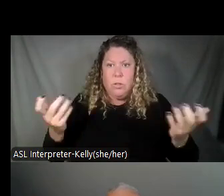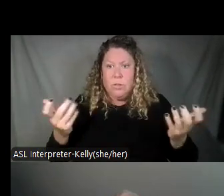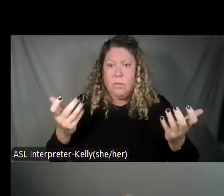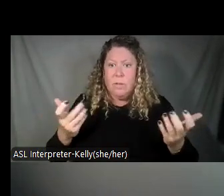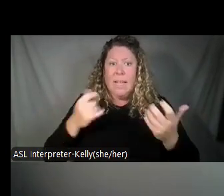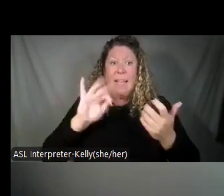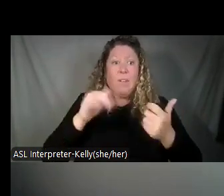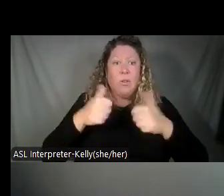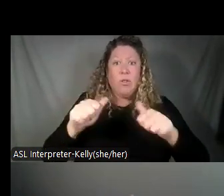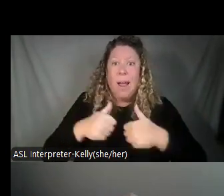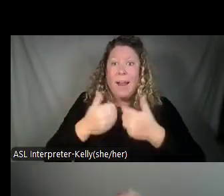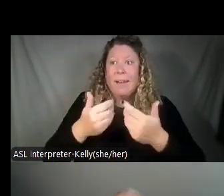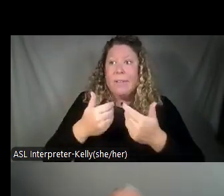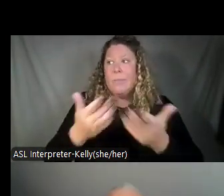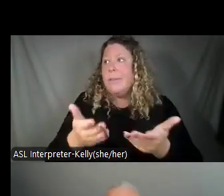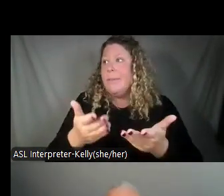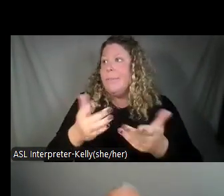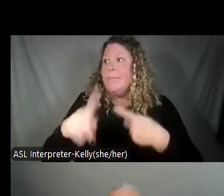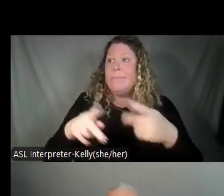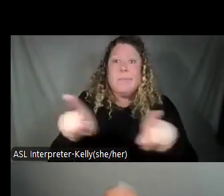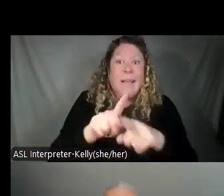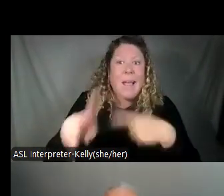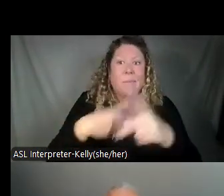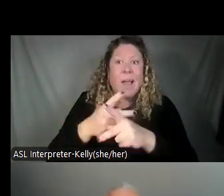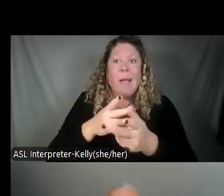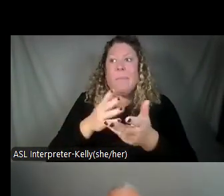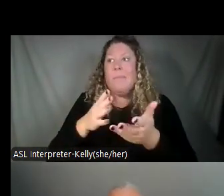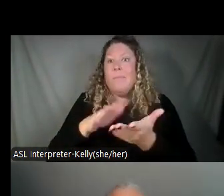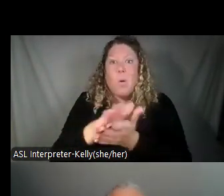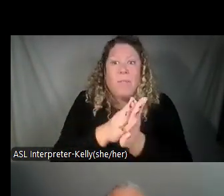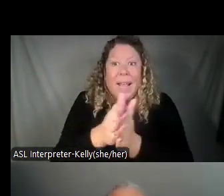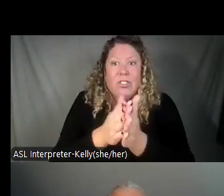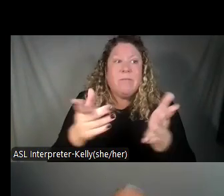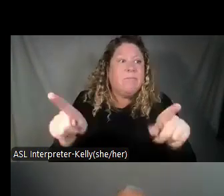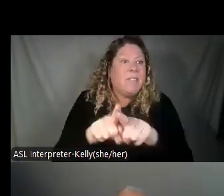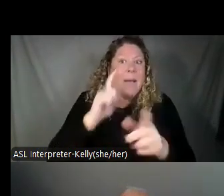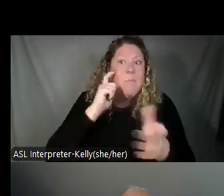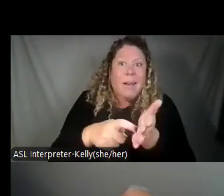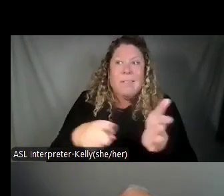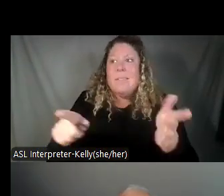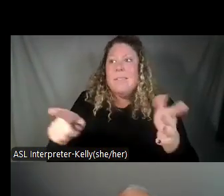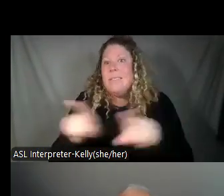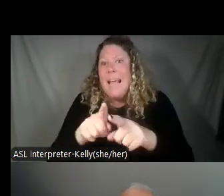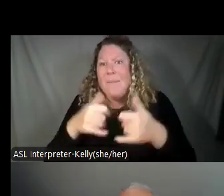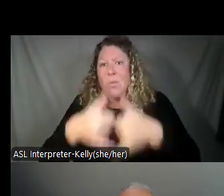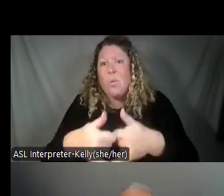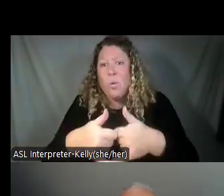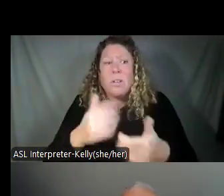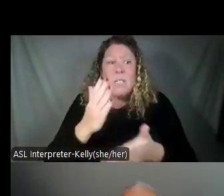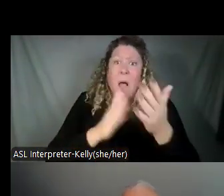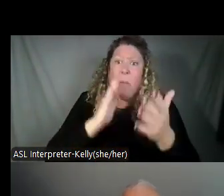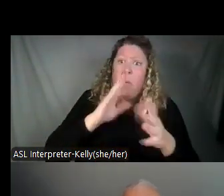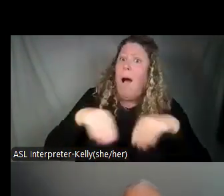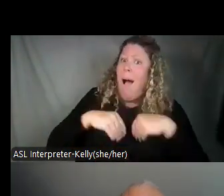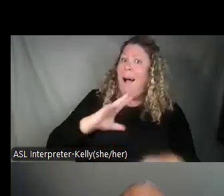same way, provide the same type of recognition and rewards for all teams, some is going to land and some is not. So